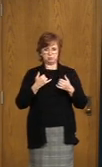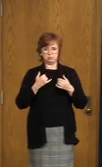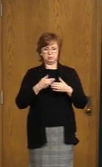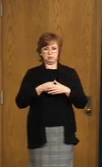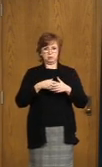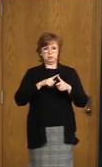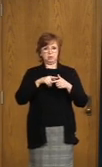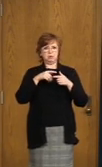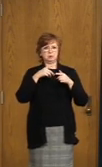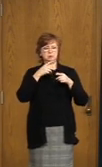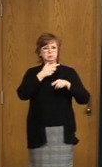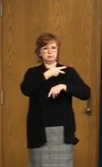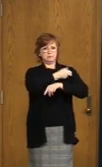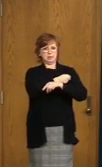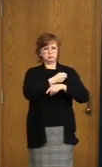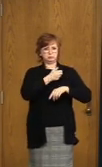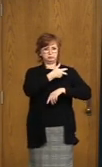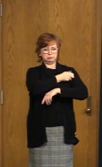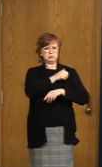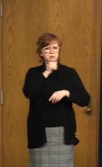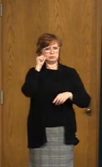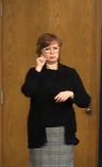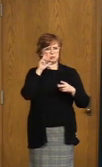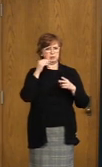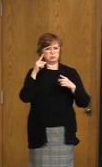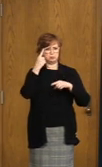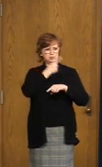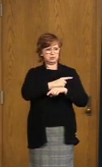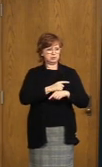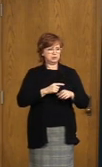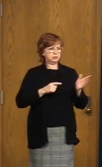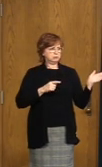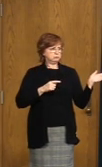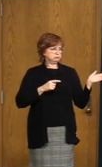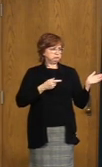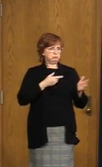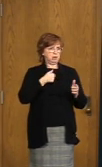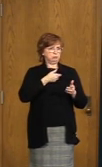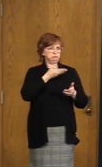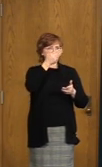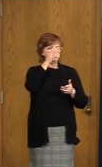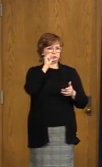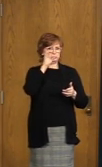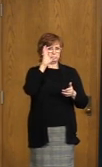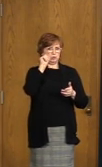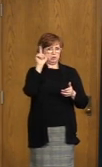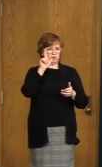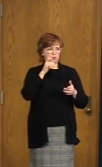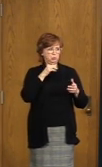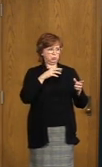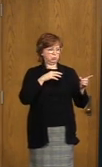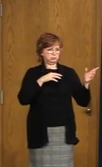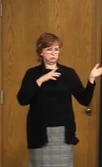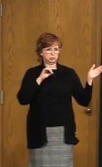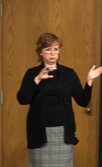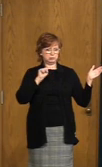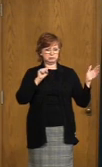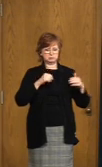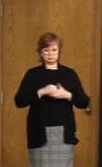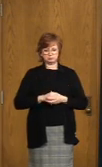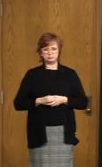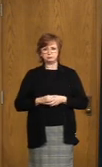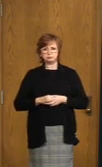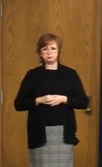provide doses today and yesterday? Scott or Doctor, if you want to speak a little bit to that, I would just maybe start